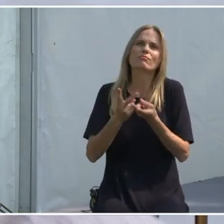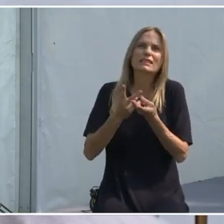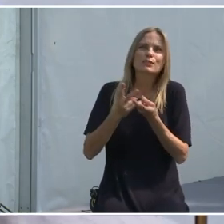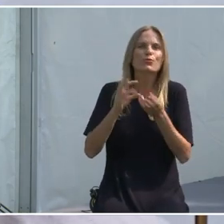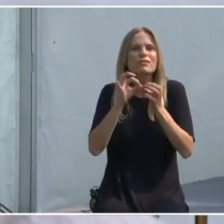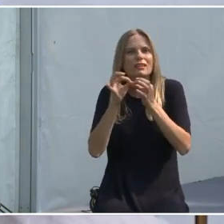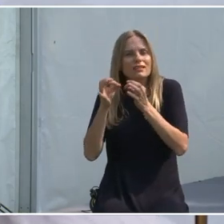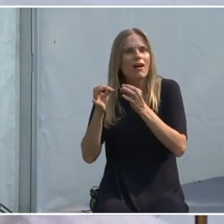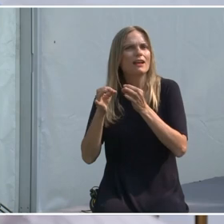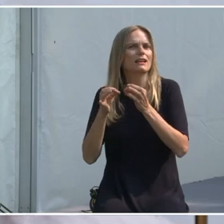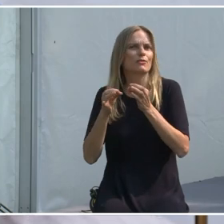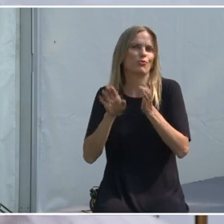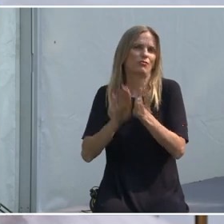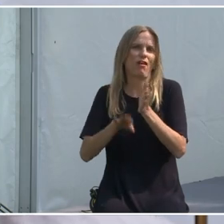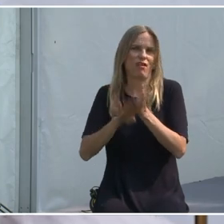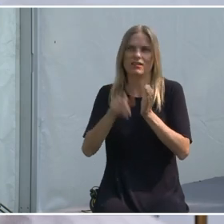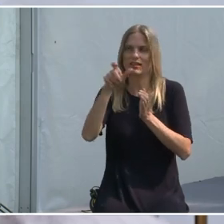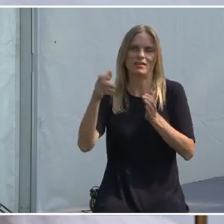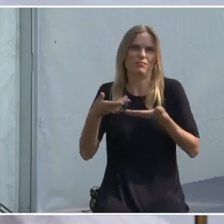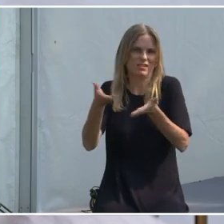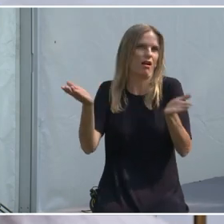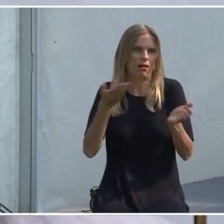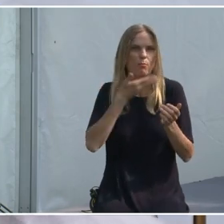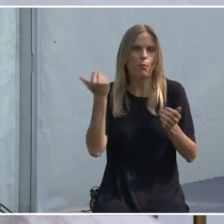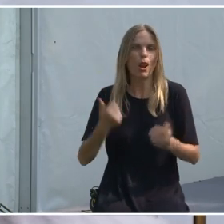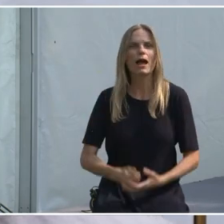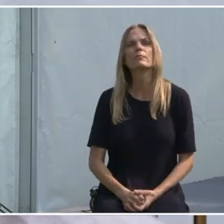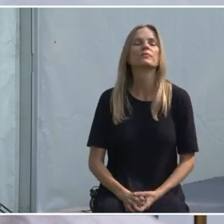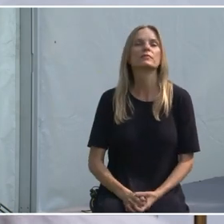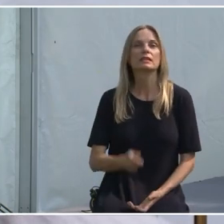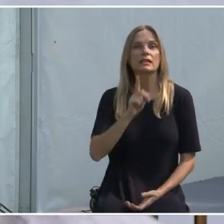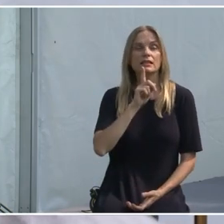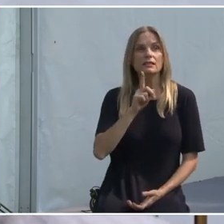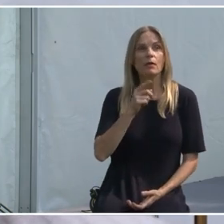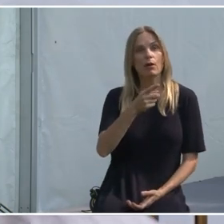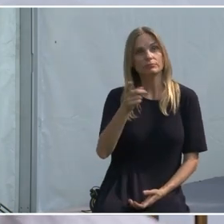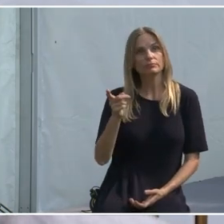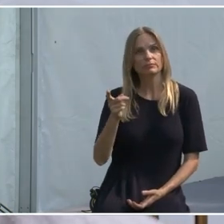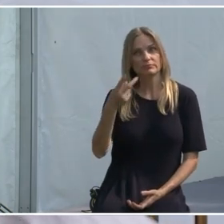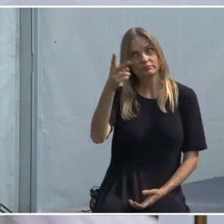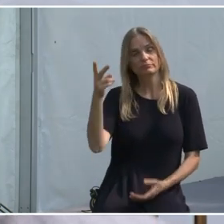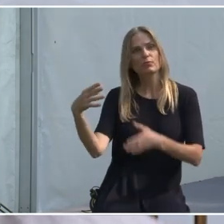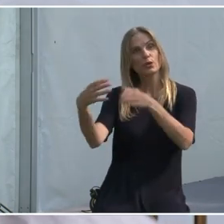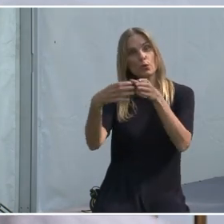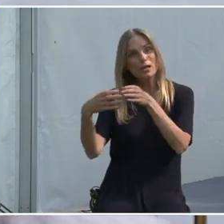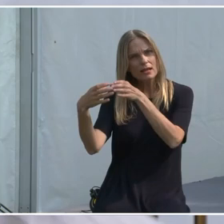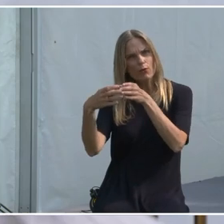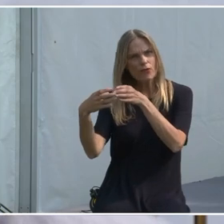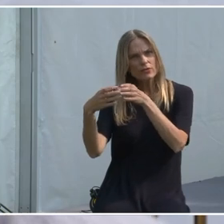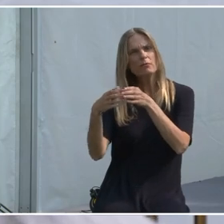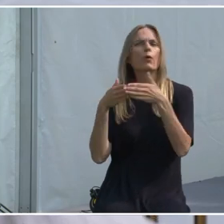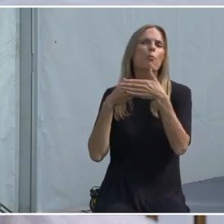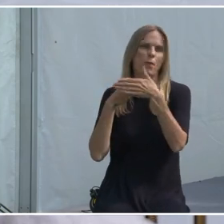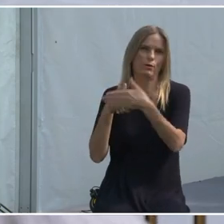usually, and they're always sort of need to be ahead of the rest of society on talking about these taboos, because